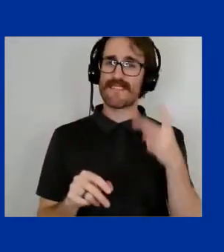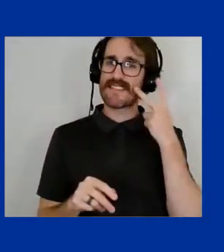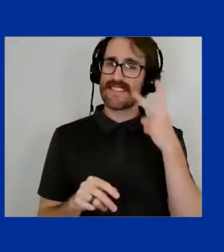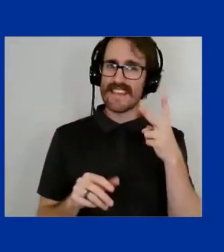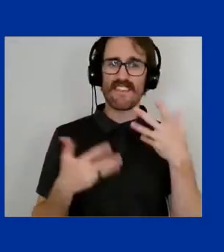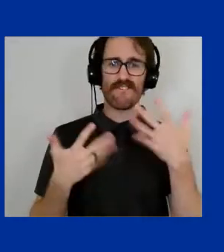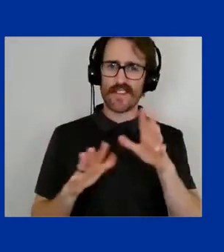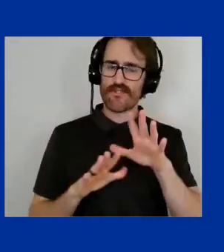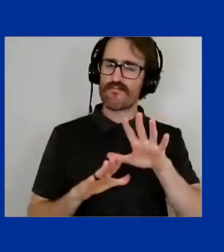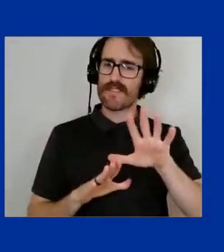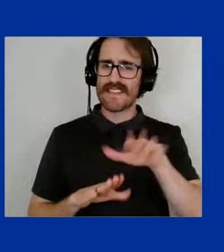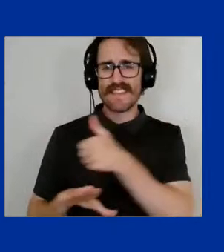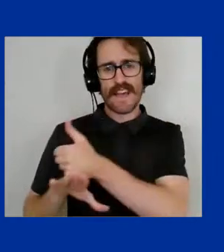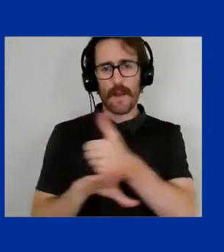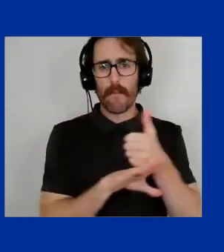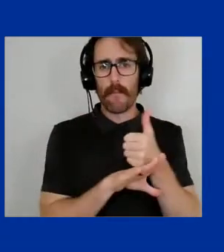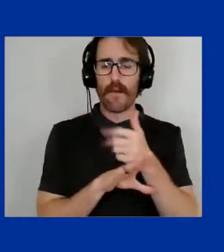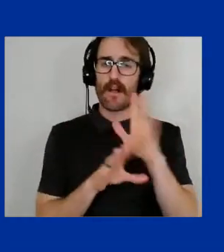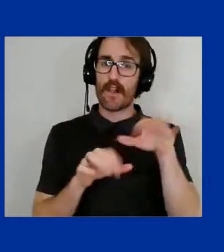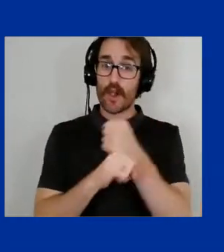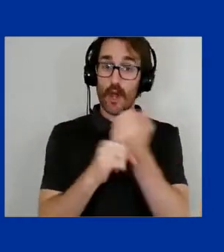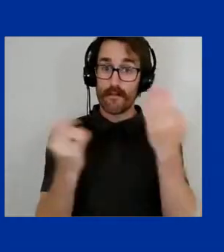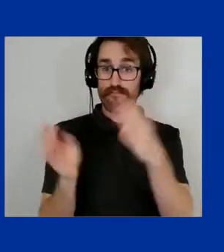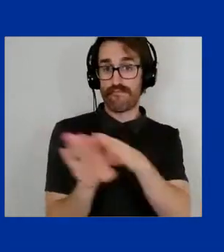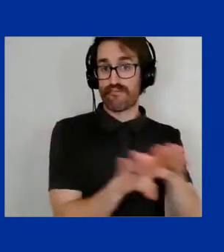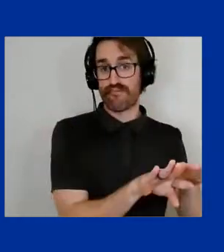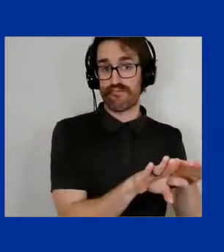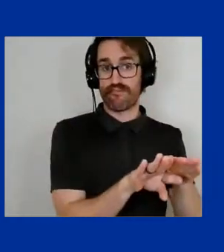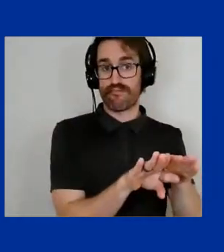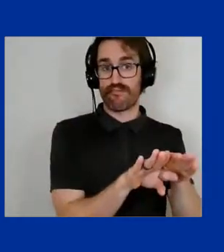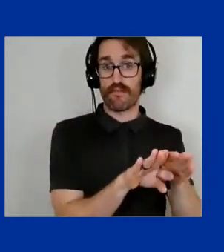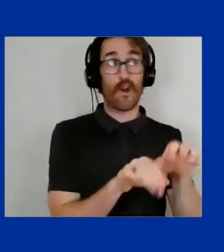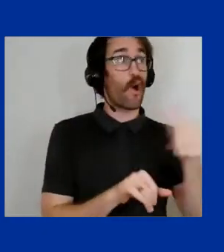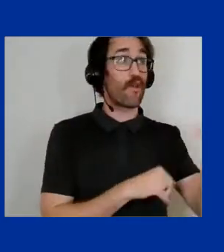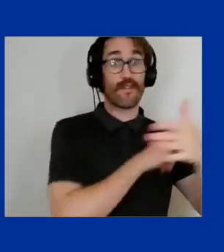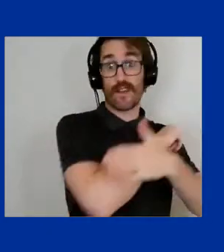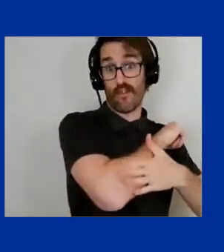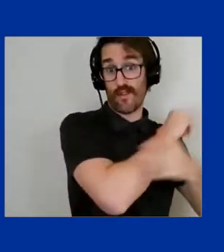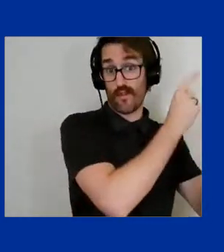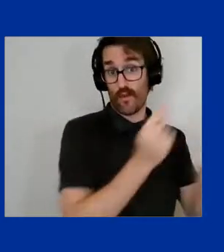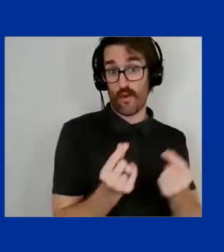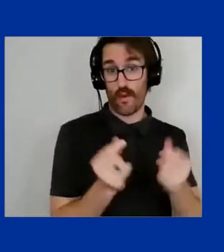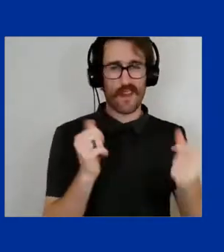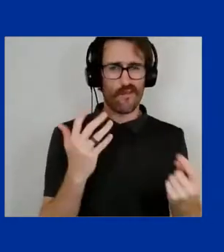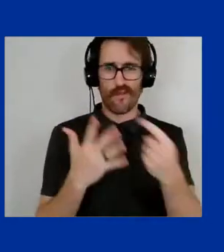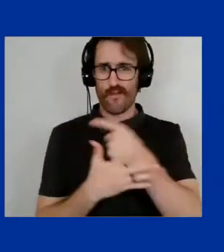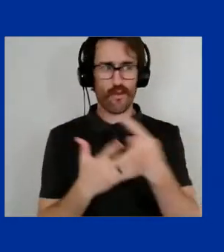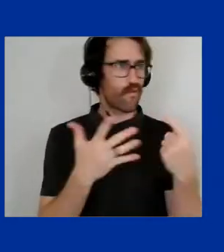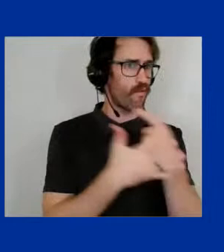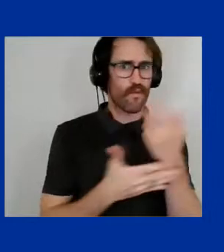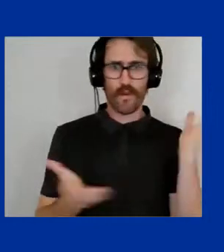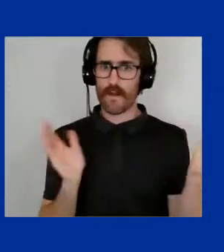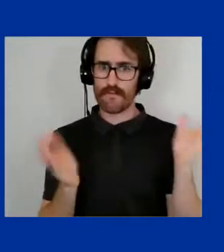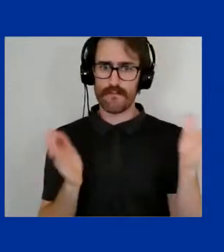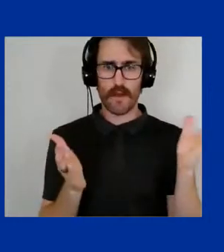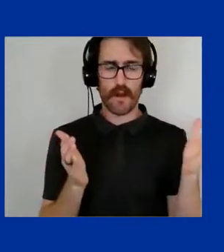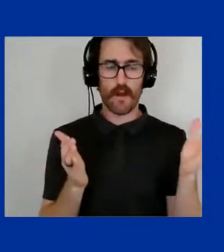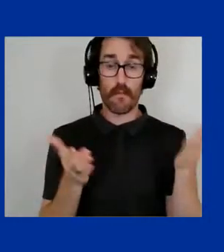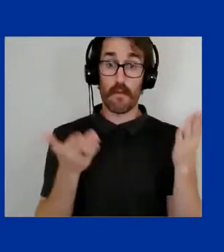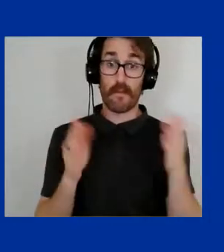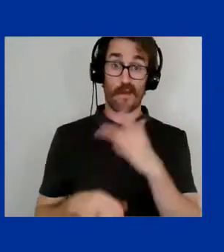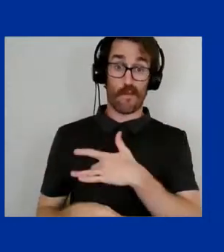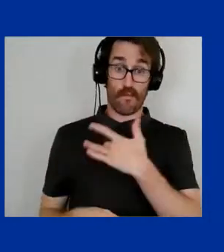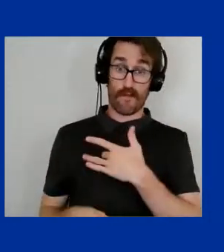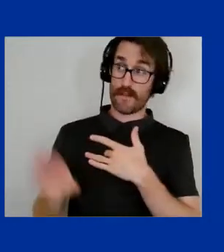in our lockdowns previously, what have been done in other countries, and I think that's a provincial role